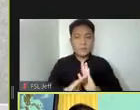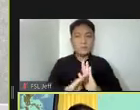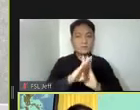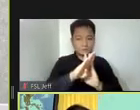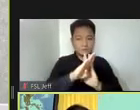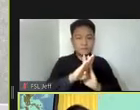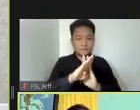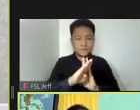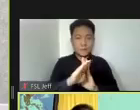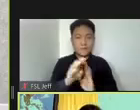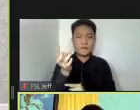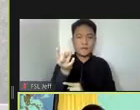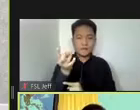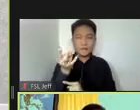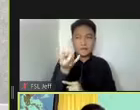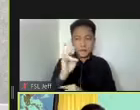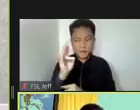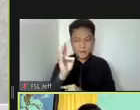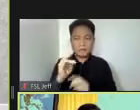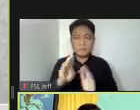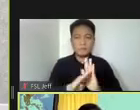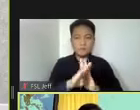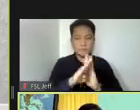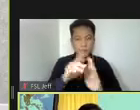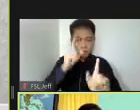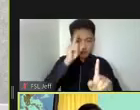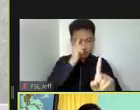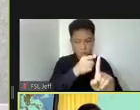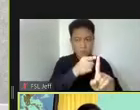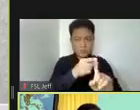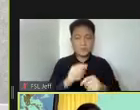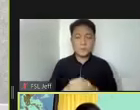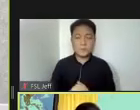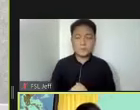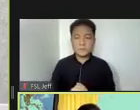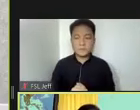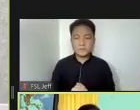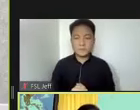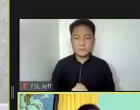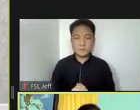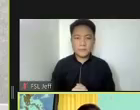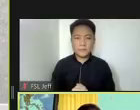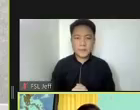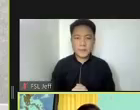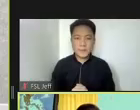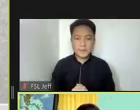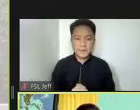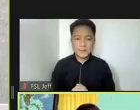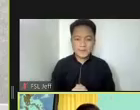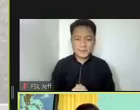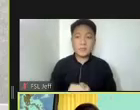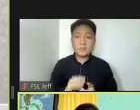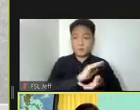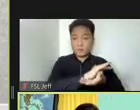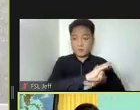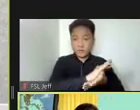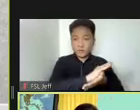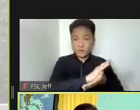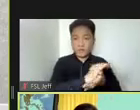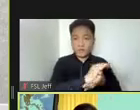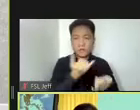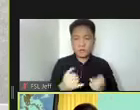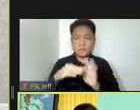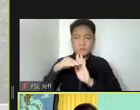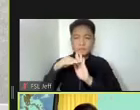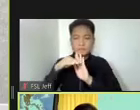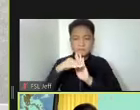COVID slowed down the economic activities happening in the area. Under the new normal, they have to learn